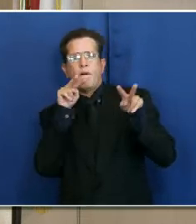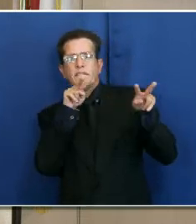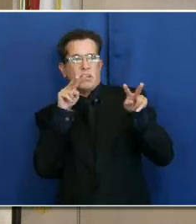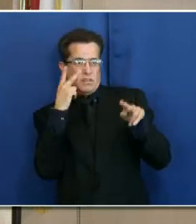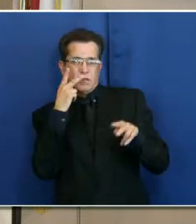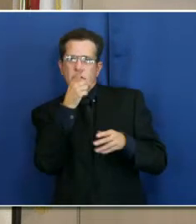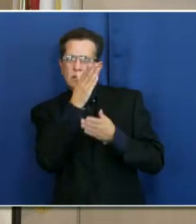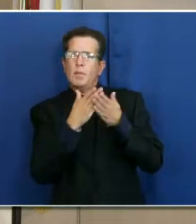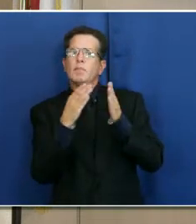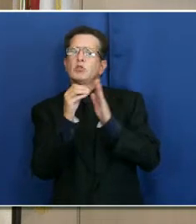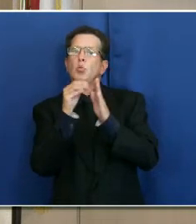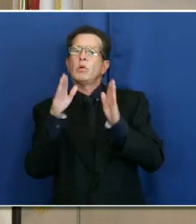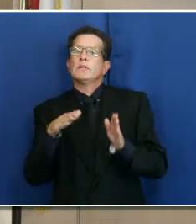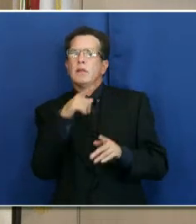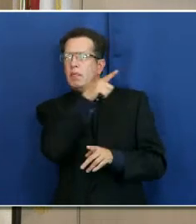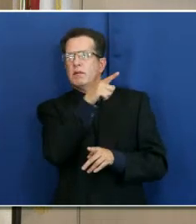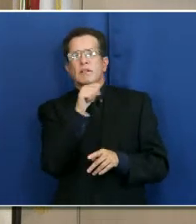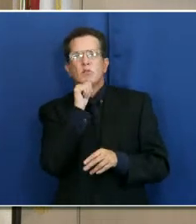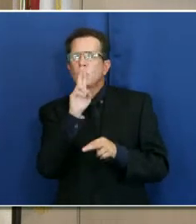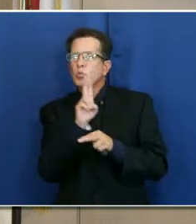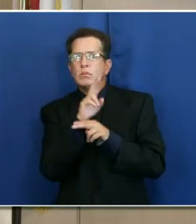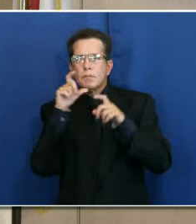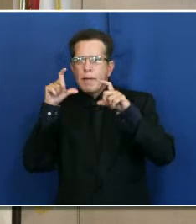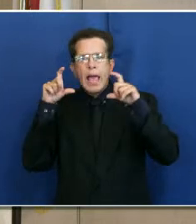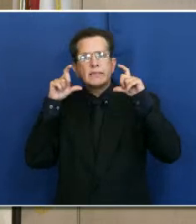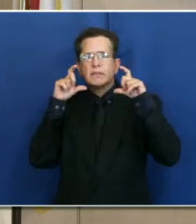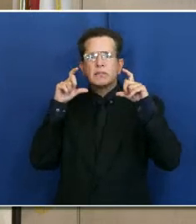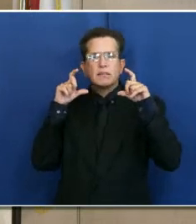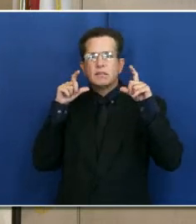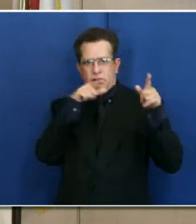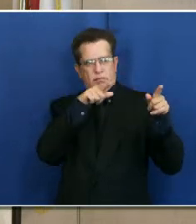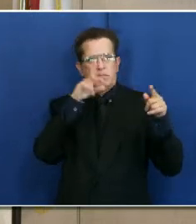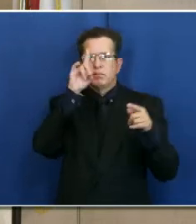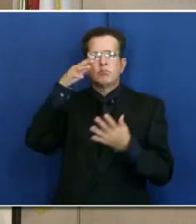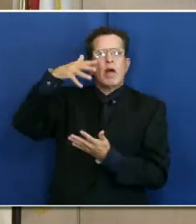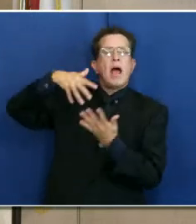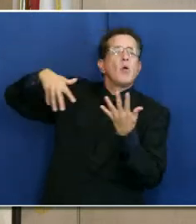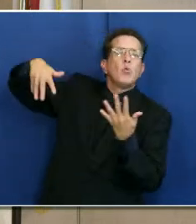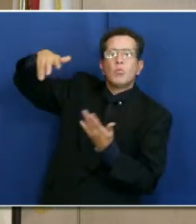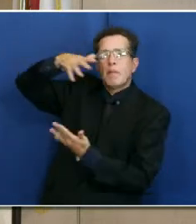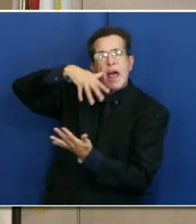lot of students not wearing masks when they're out and about.